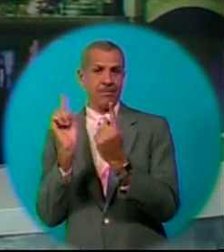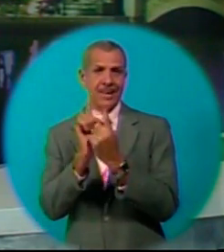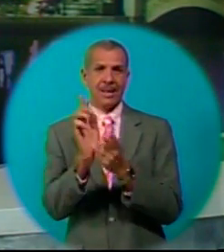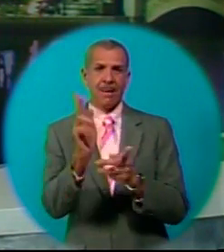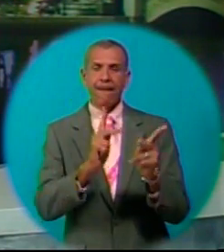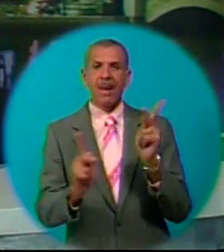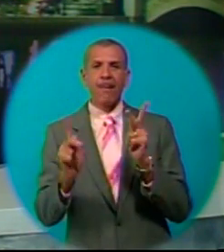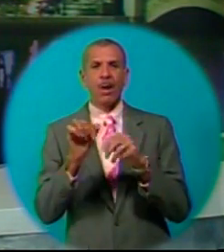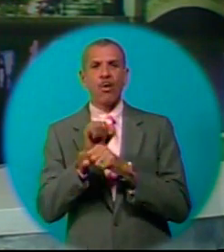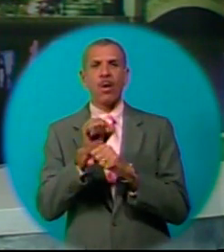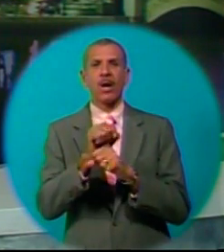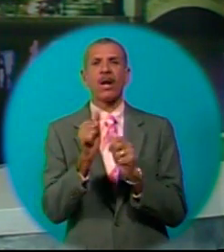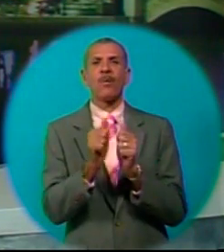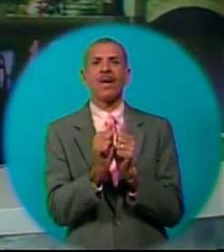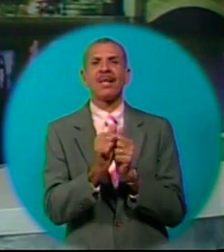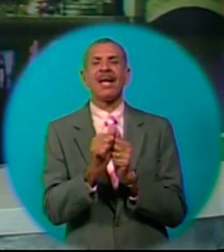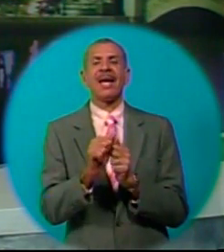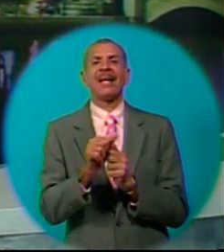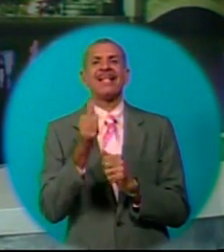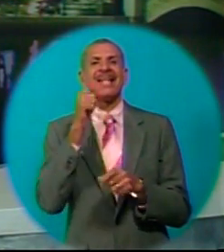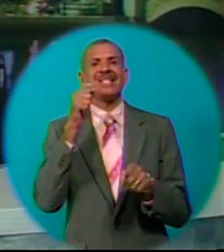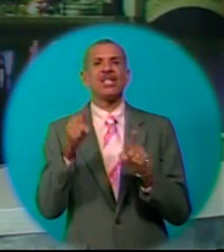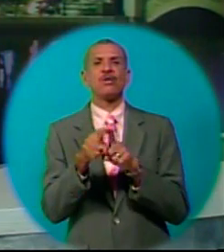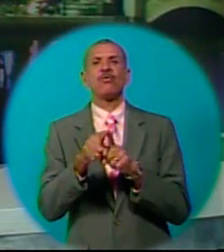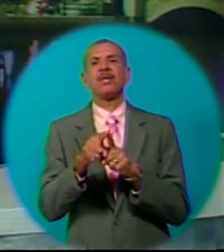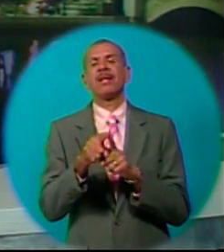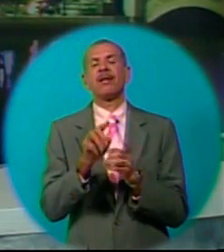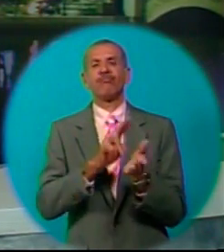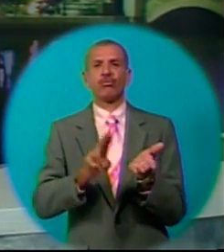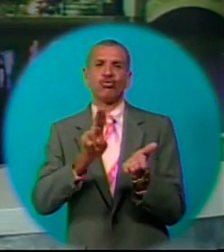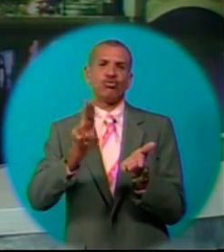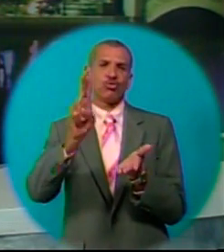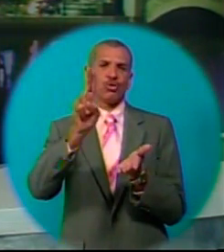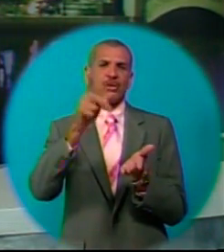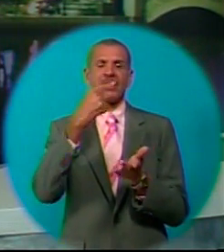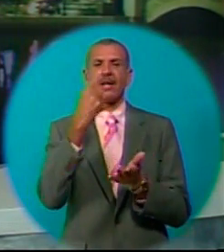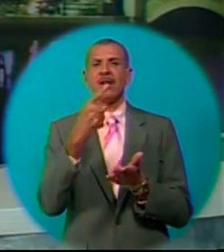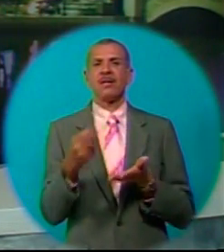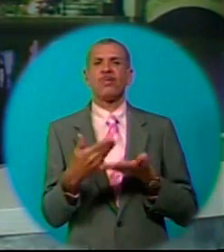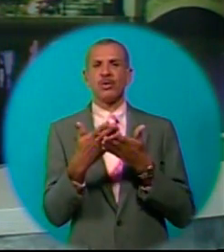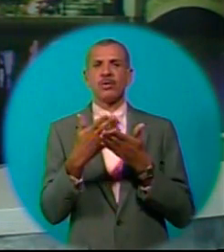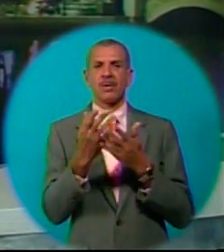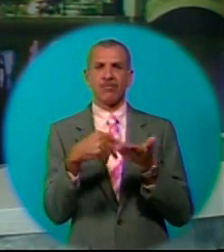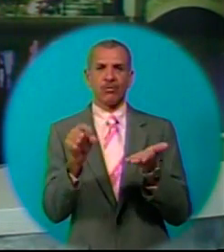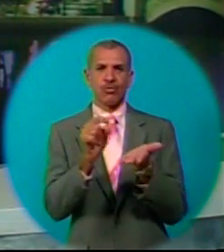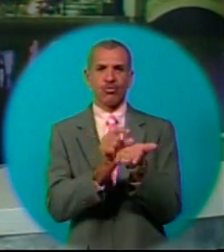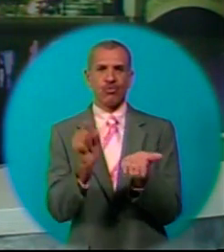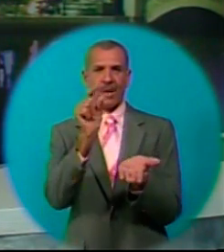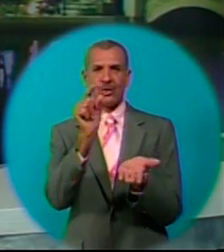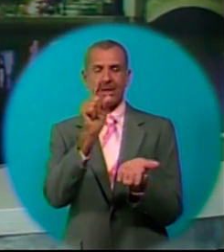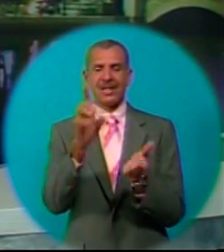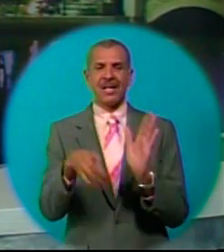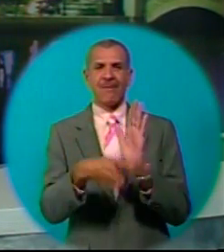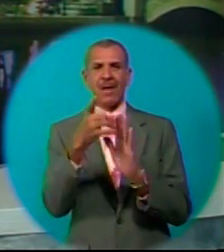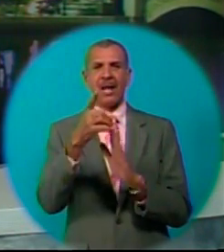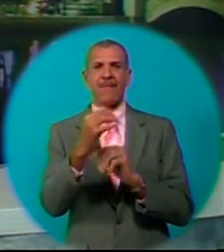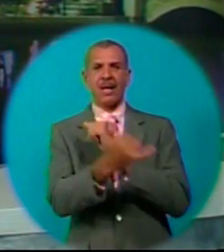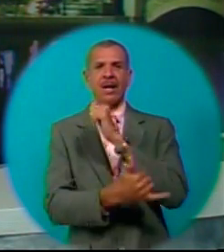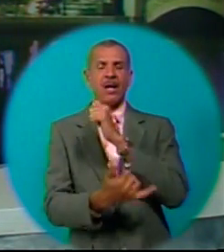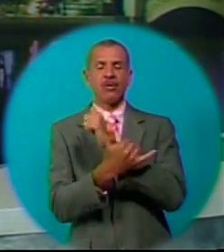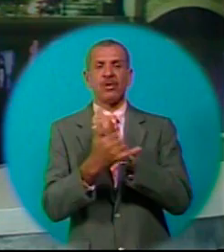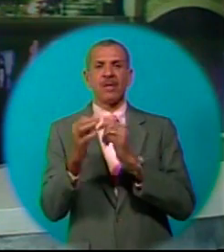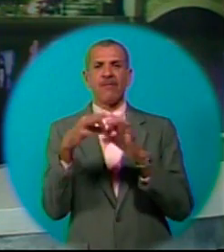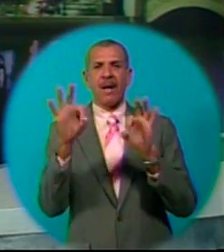says it will work with sister tertiary institutions in producing graduates that can develop their countries, families,